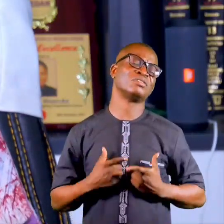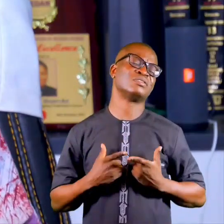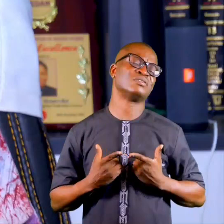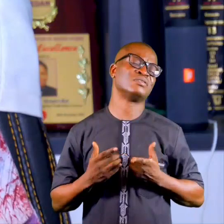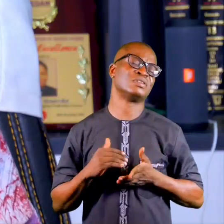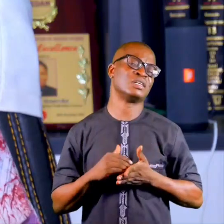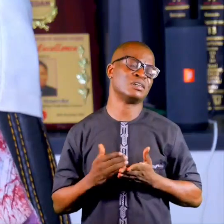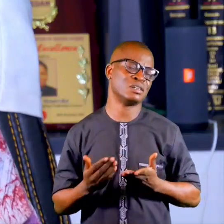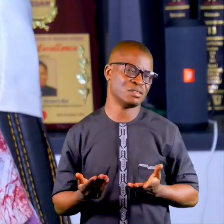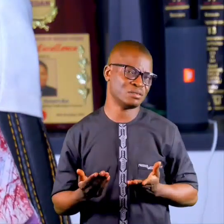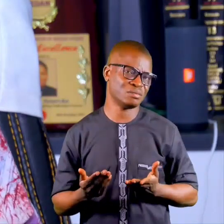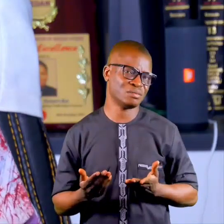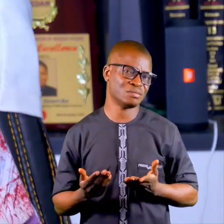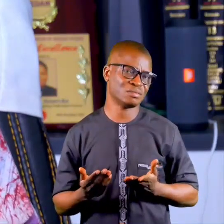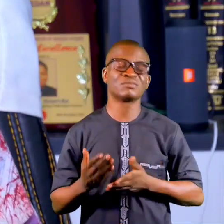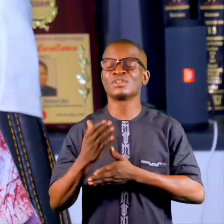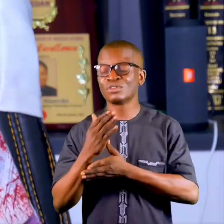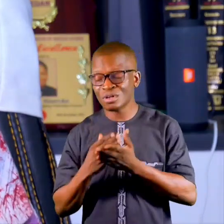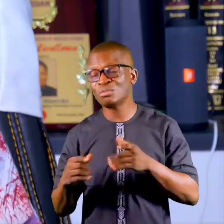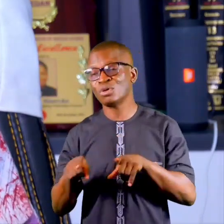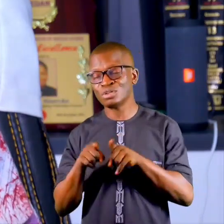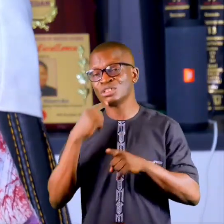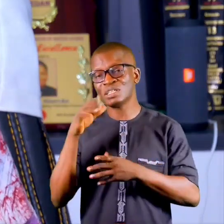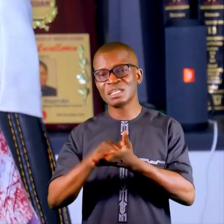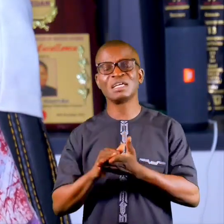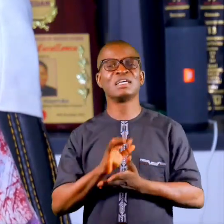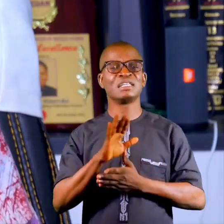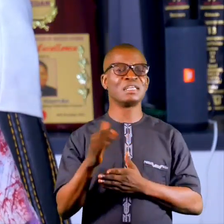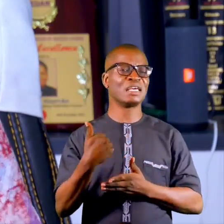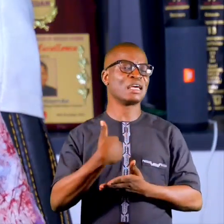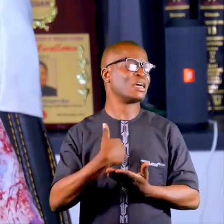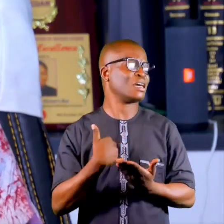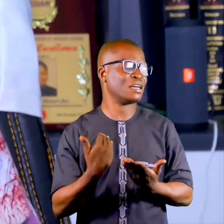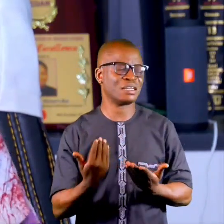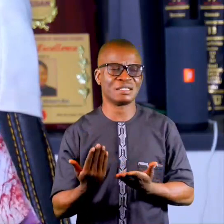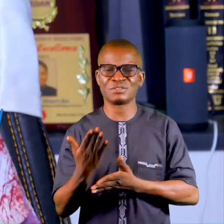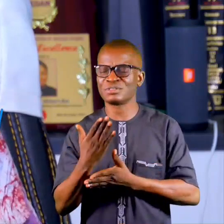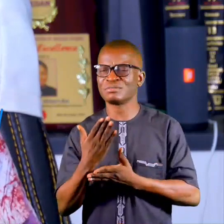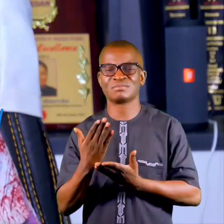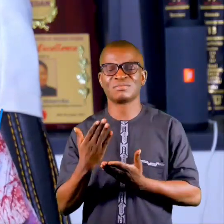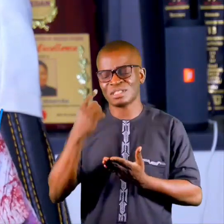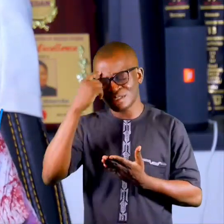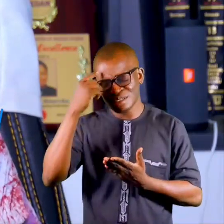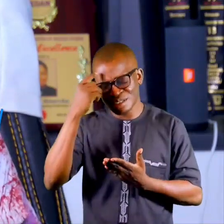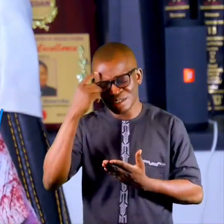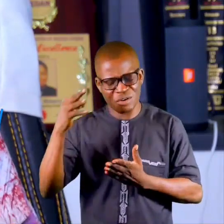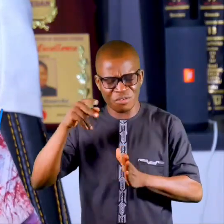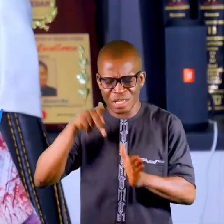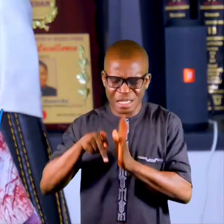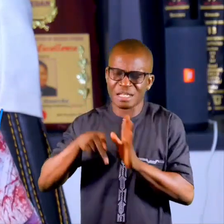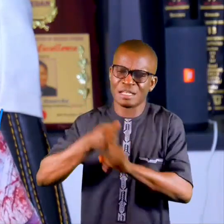also share that they've had or are having suicidal